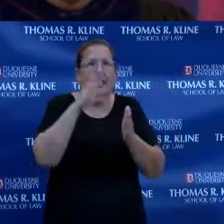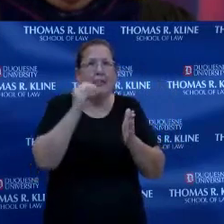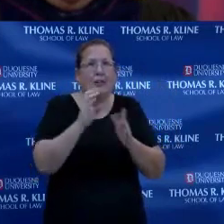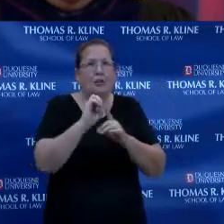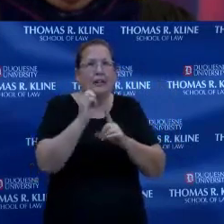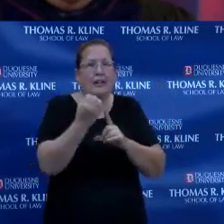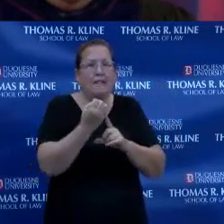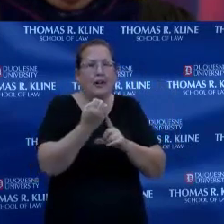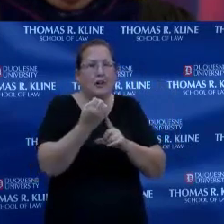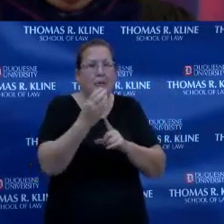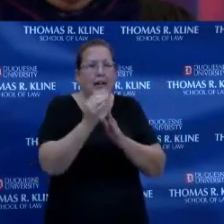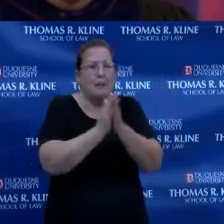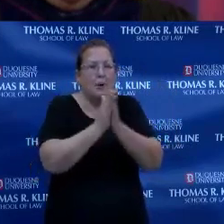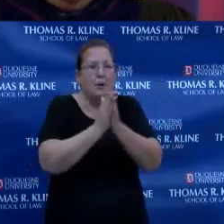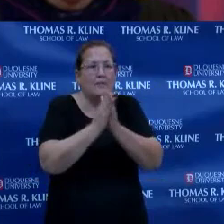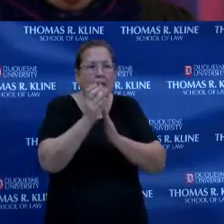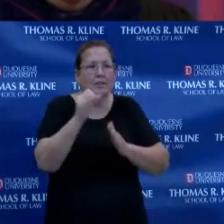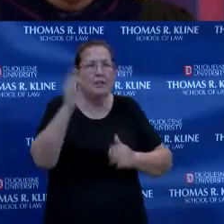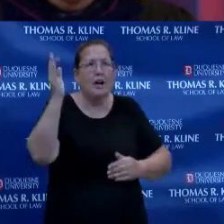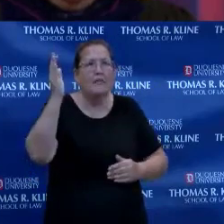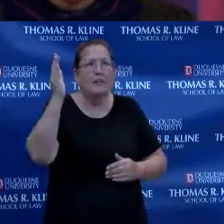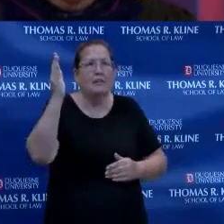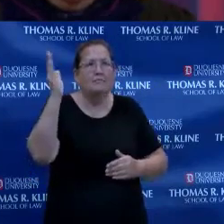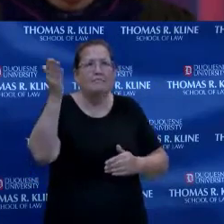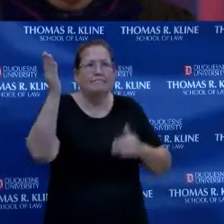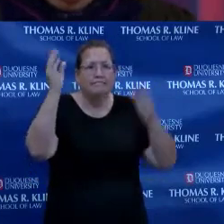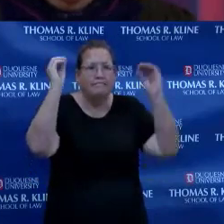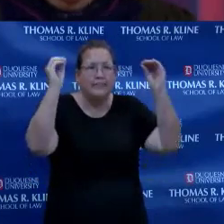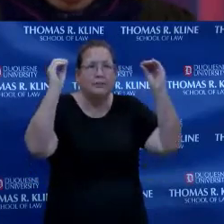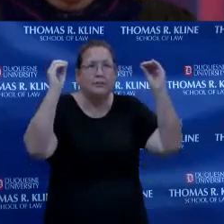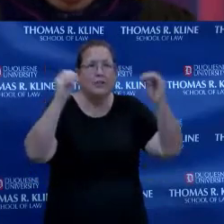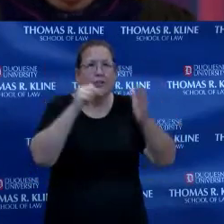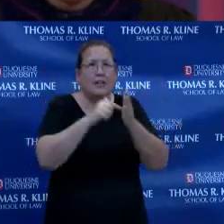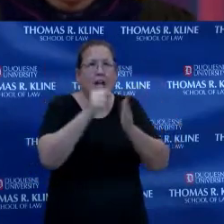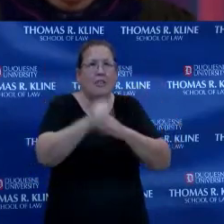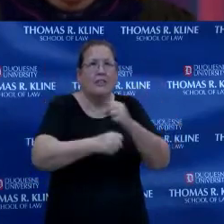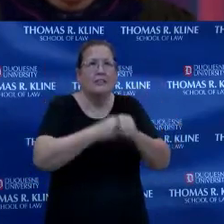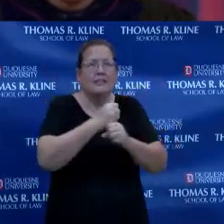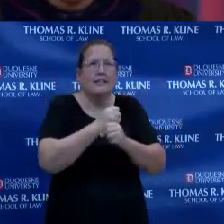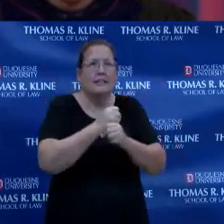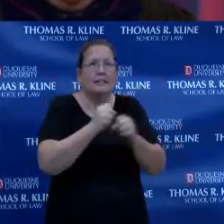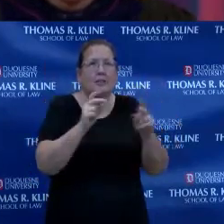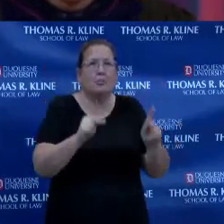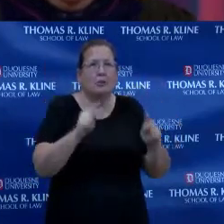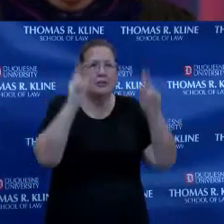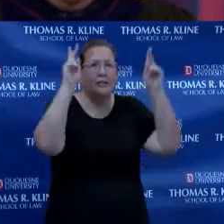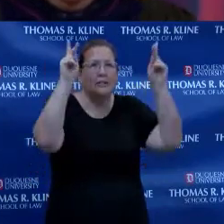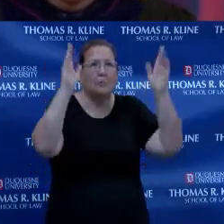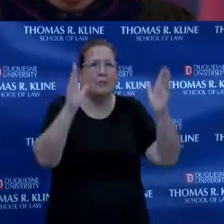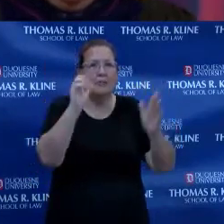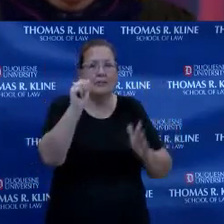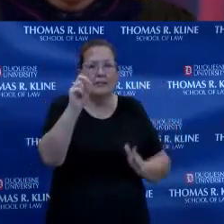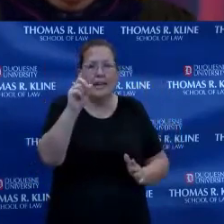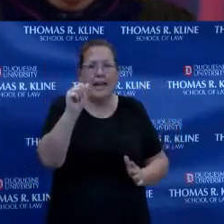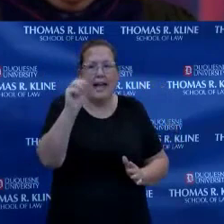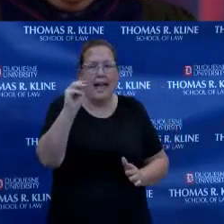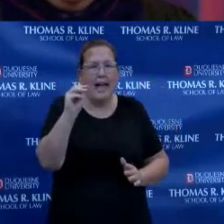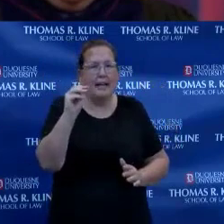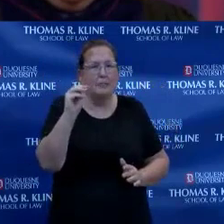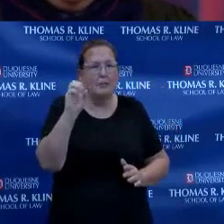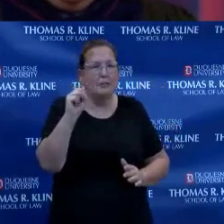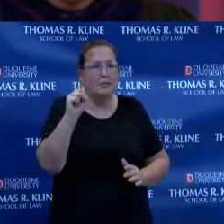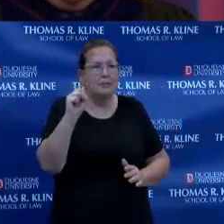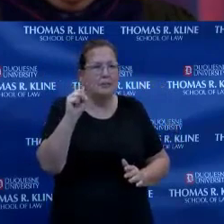innovation of instruction. This year's recipients are Professor Adam Tregone, for